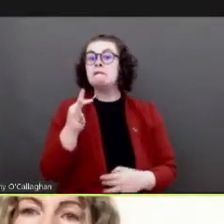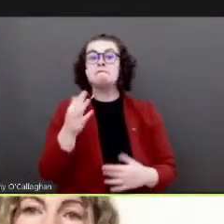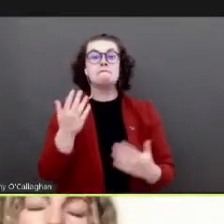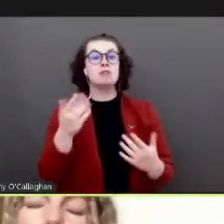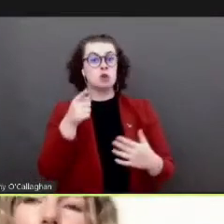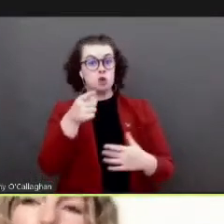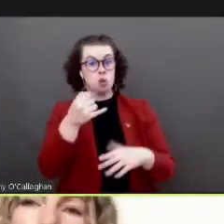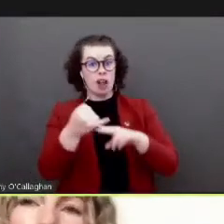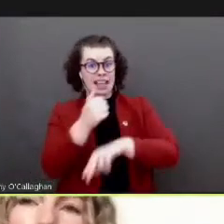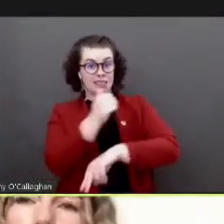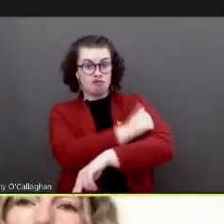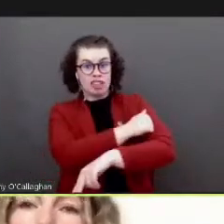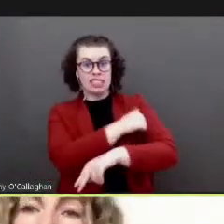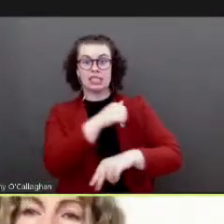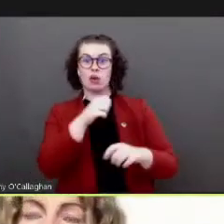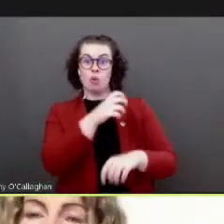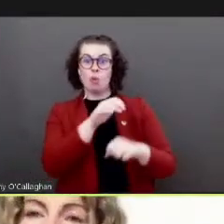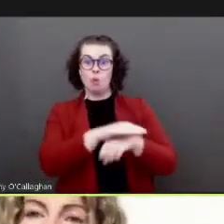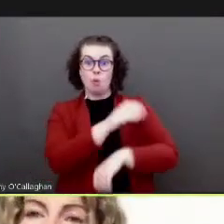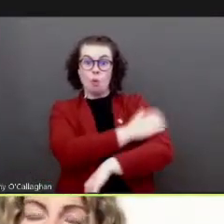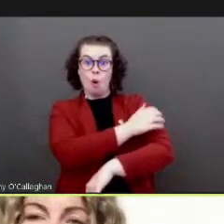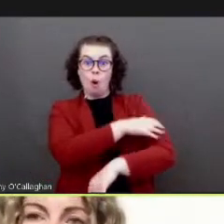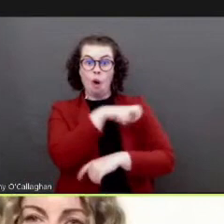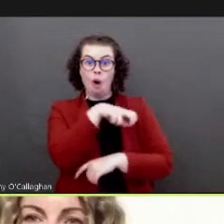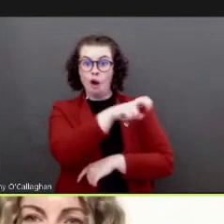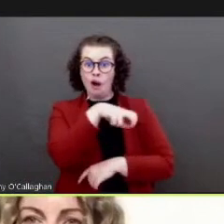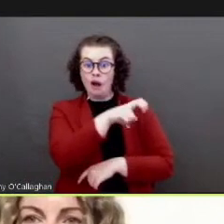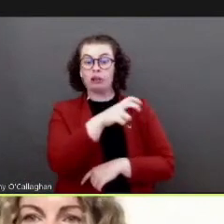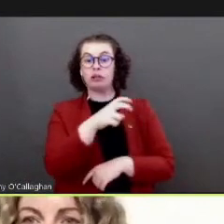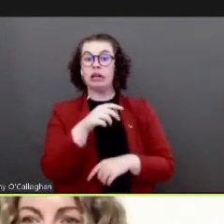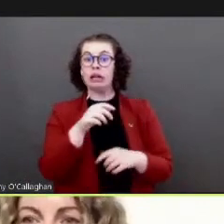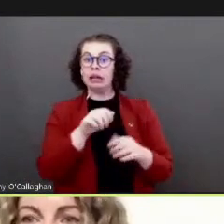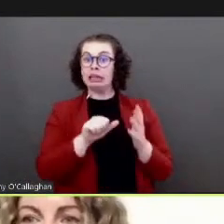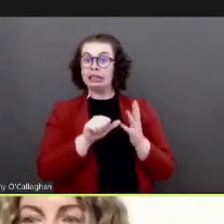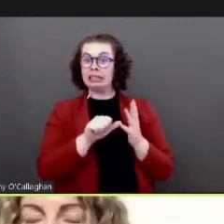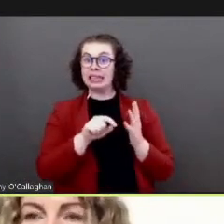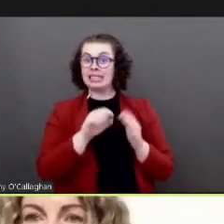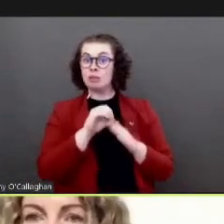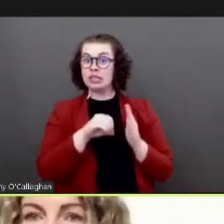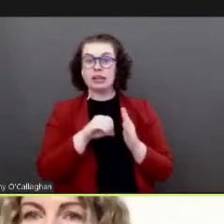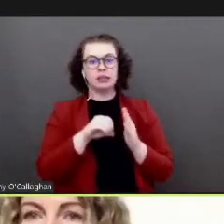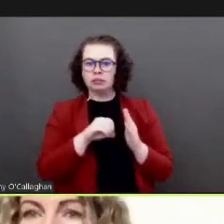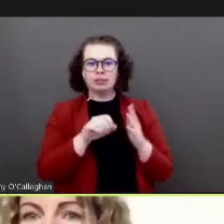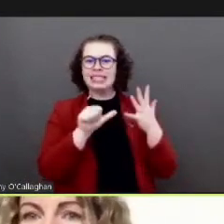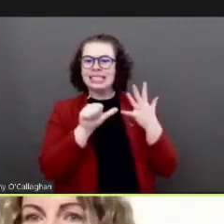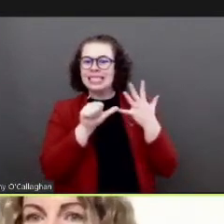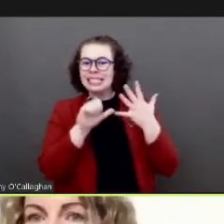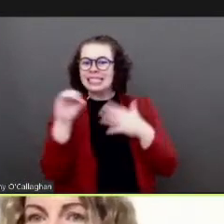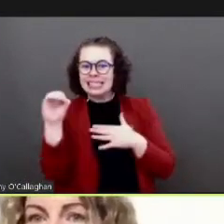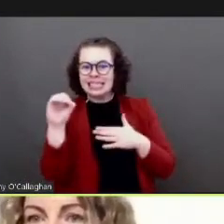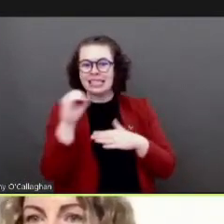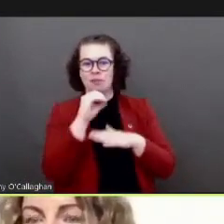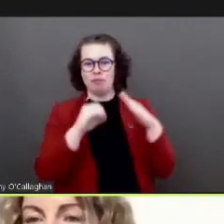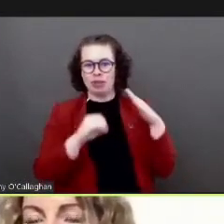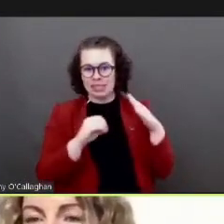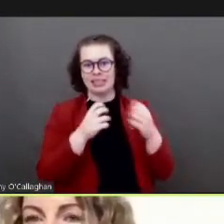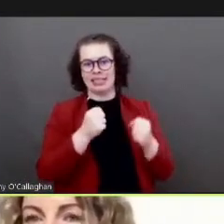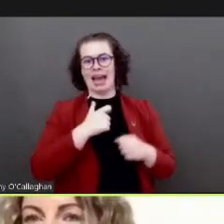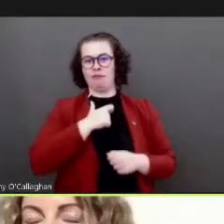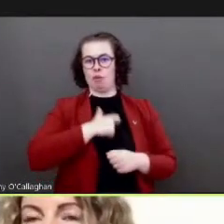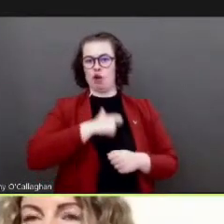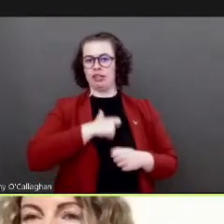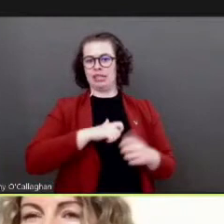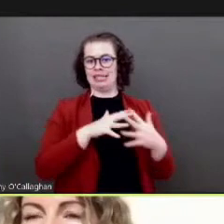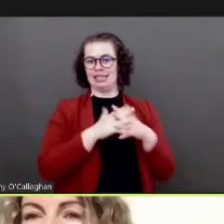Mountjoy, you would be expecting about 60 to 70% of people that you pass to be presenting with a personality